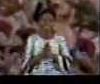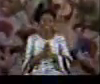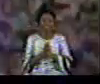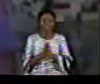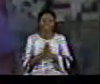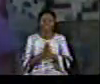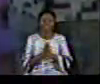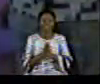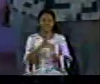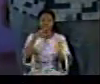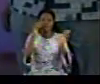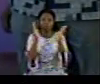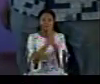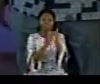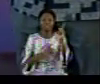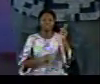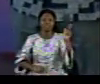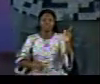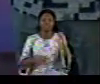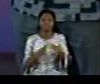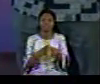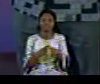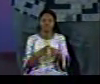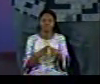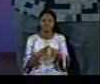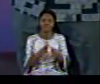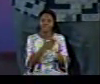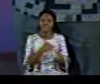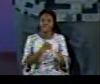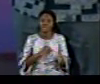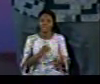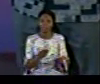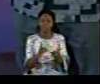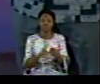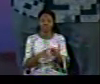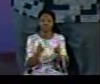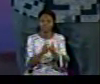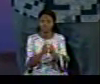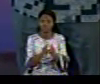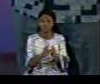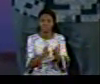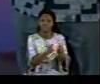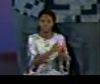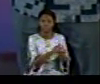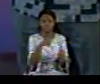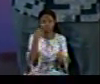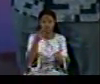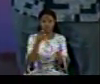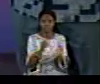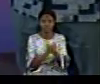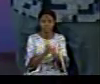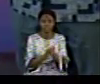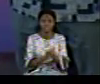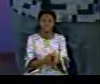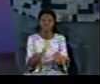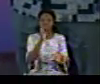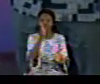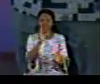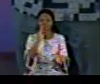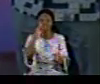praise the lord and i want to also tell you that mommy is in the house